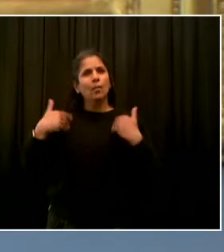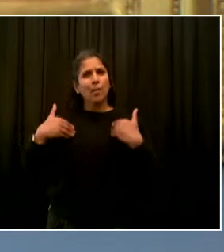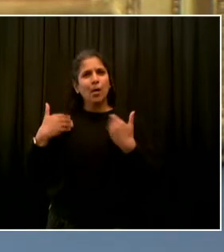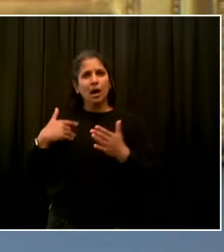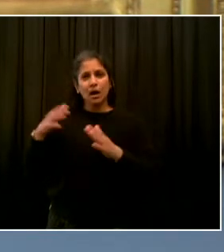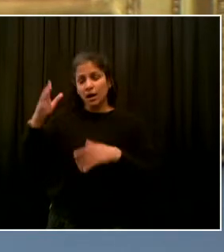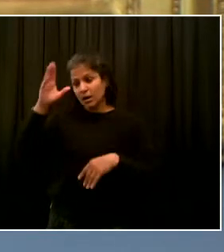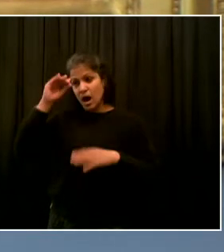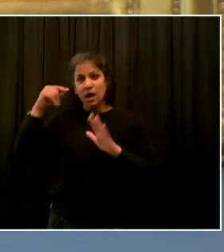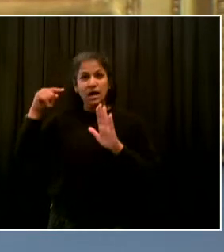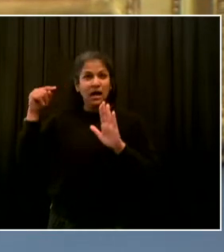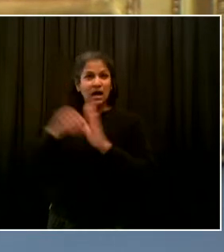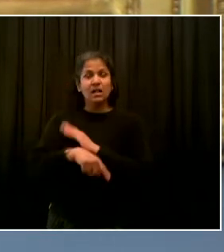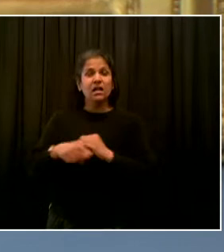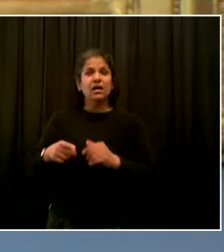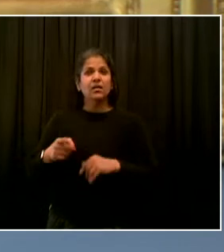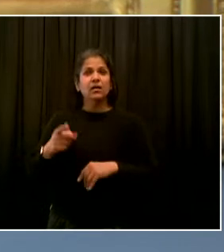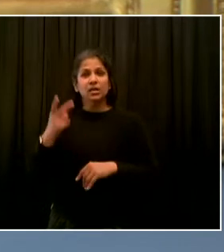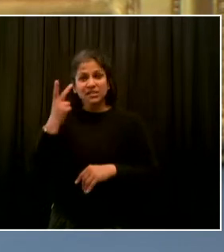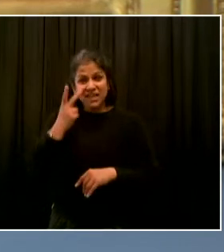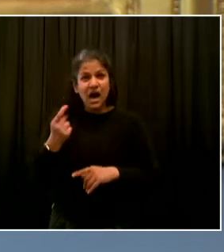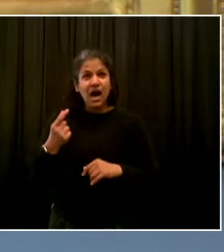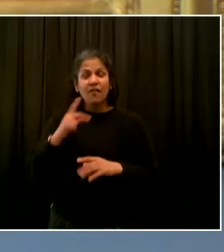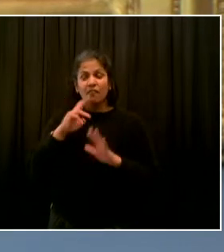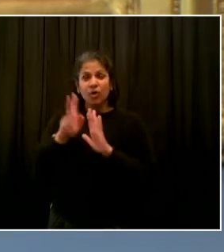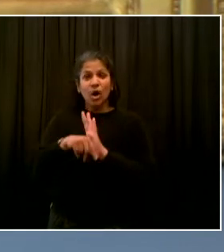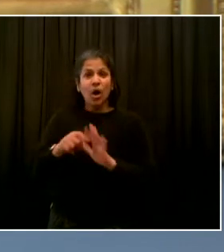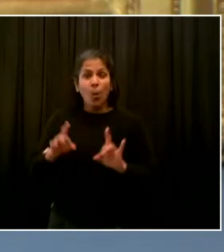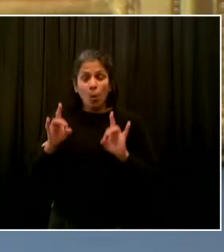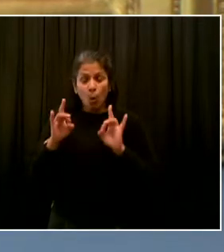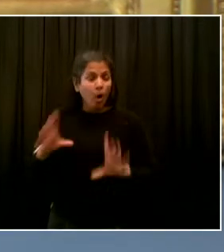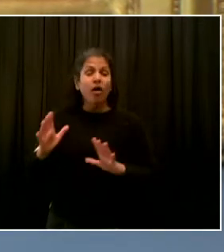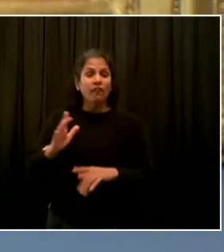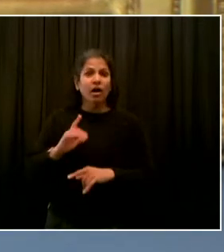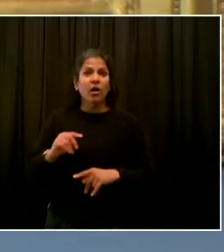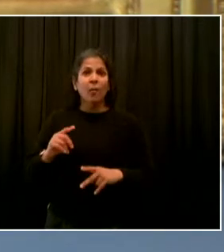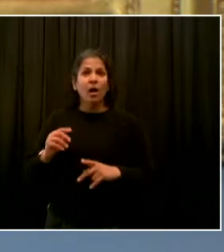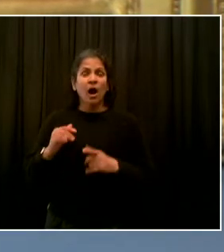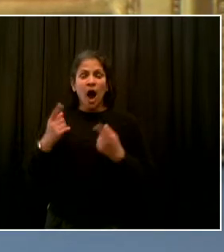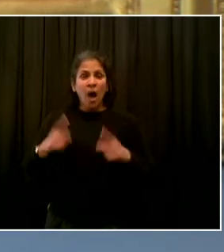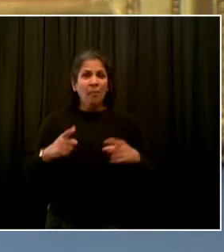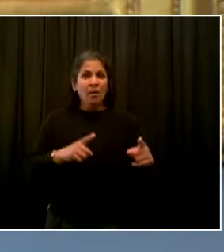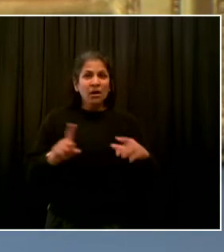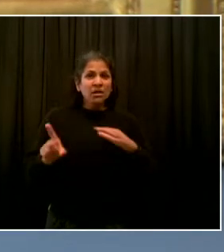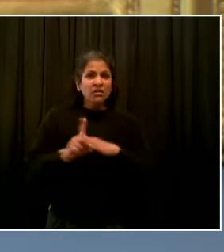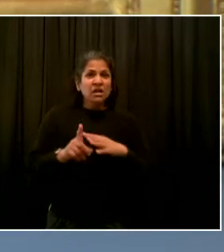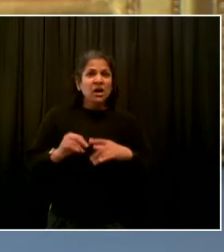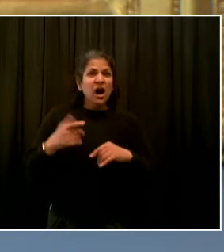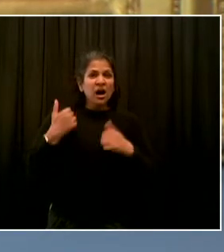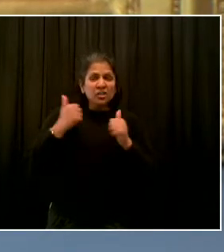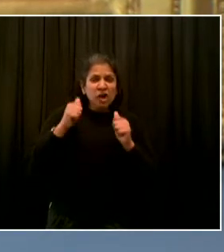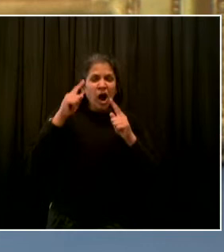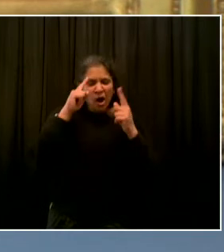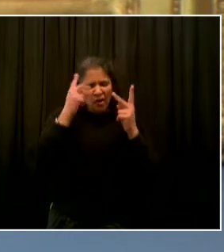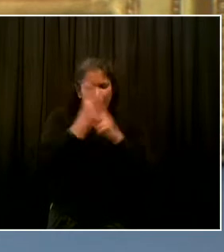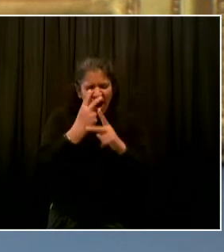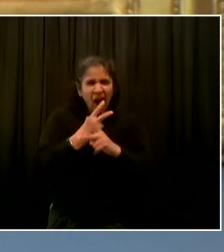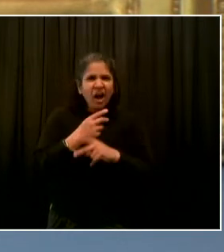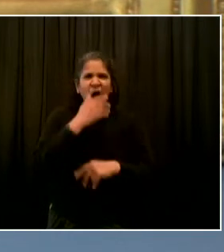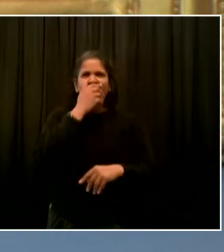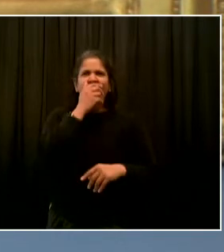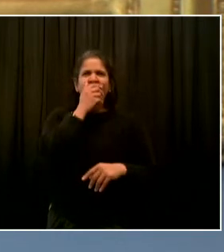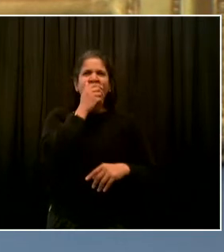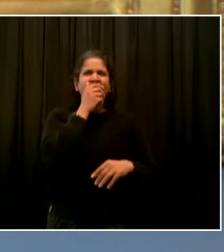you look at the video, it's horrific how it happened. And we're piecing together the pieces, and we're going to find the